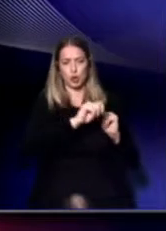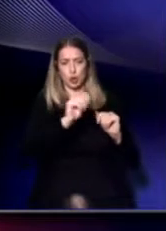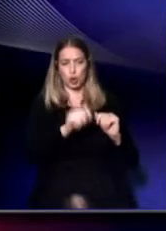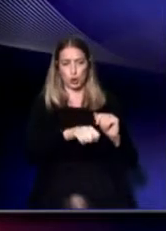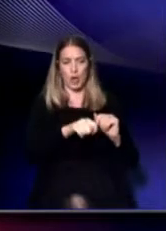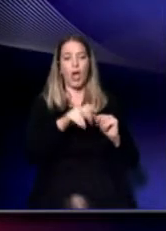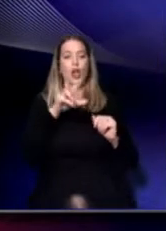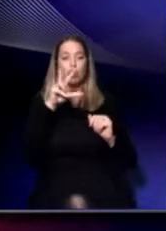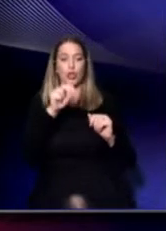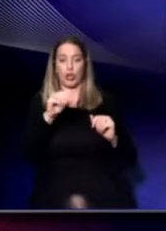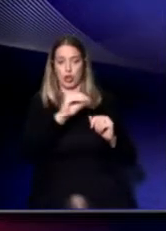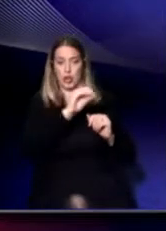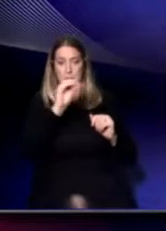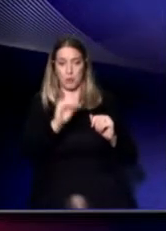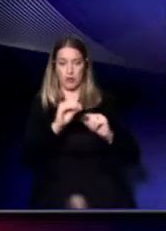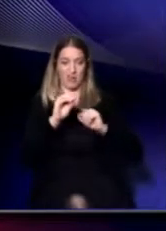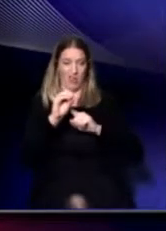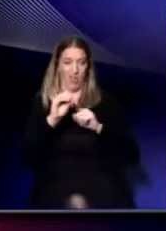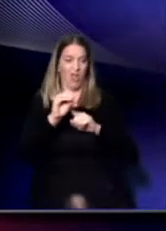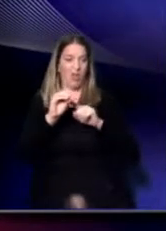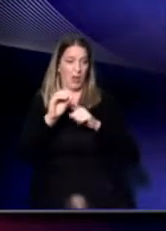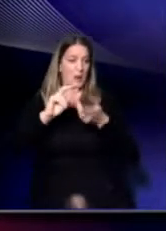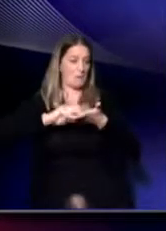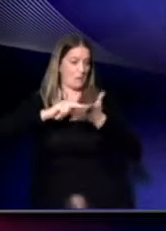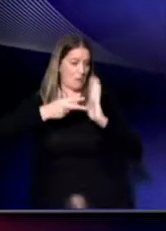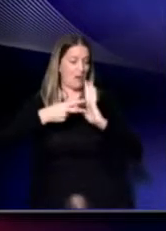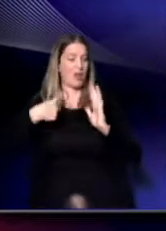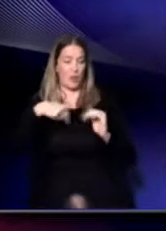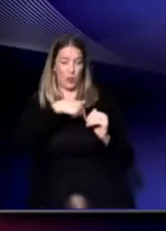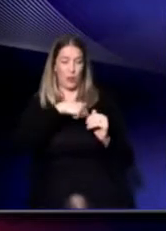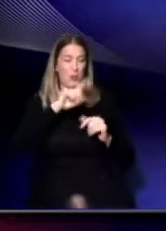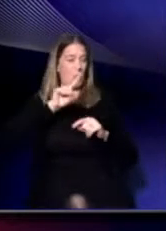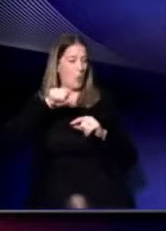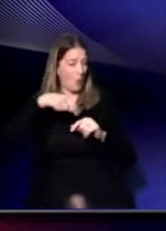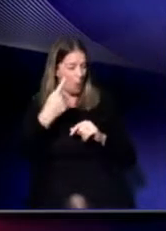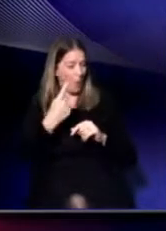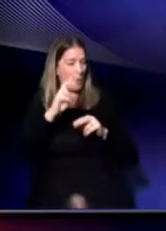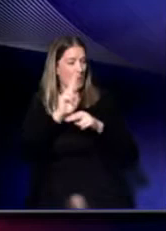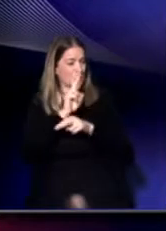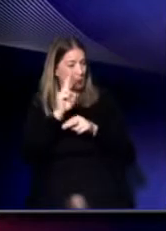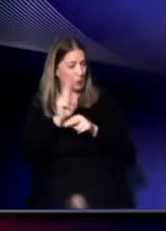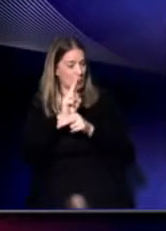figure represents that we only use 30% of the